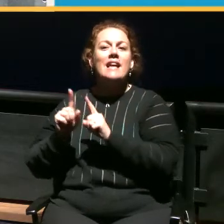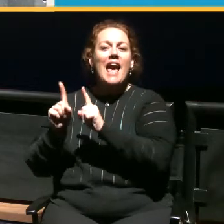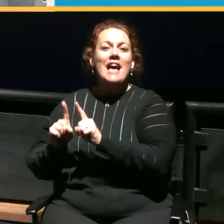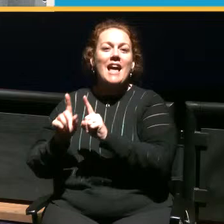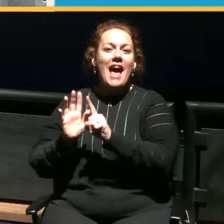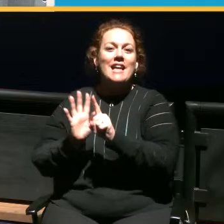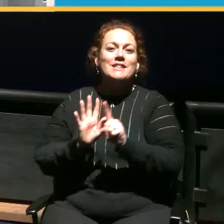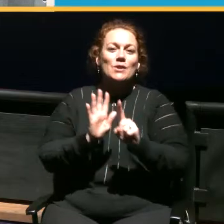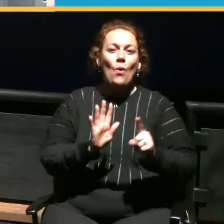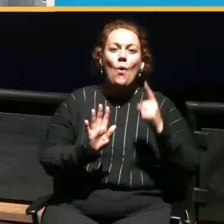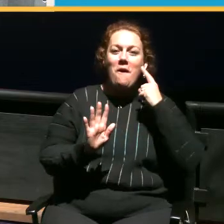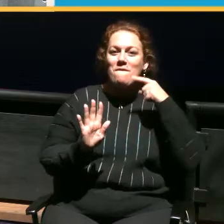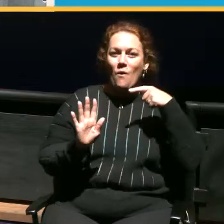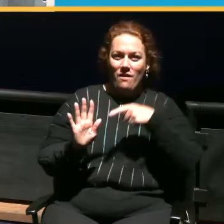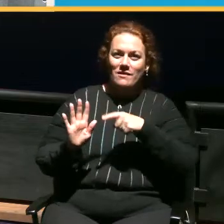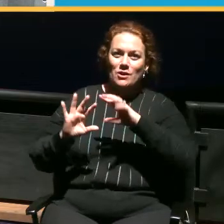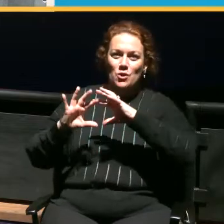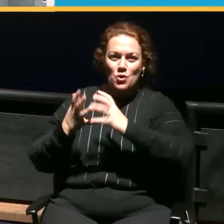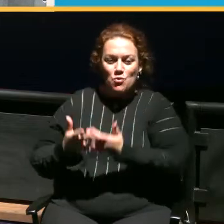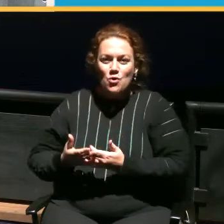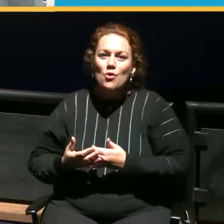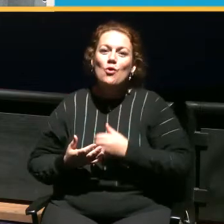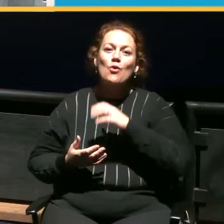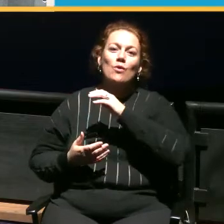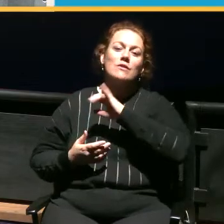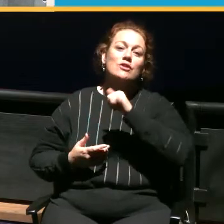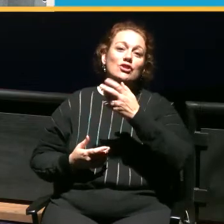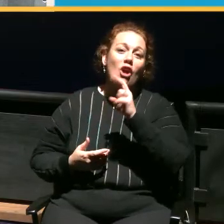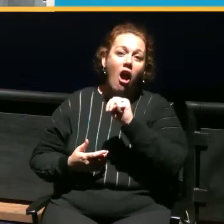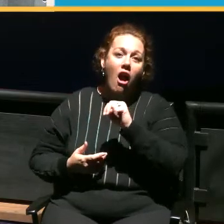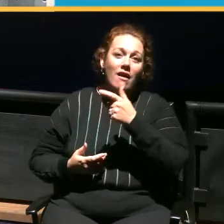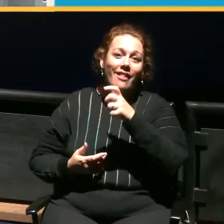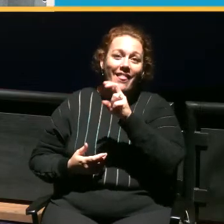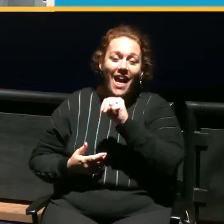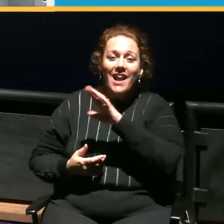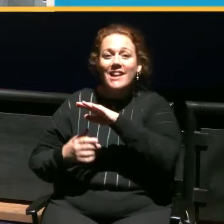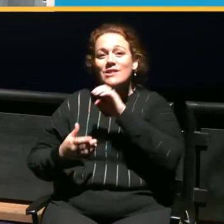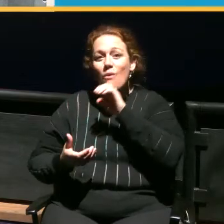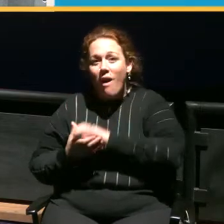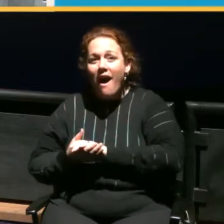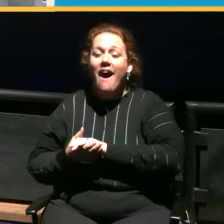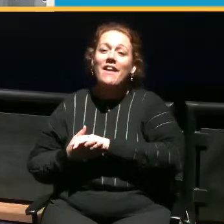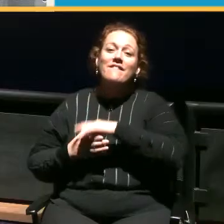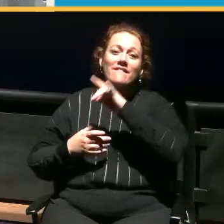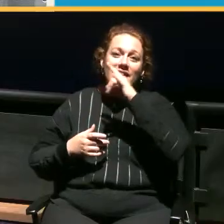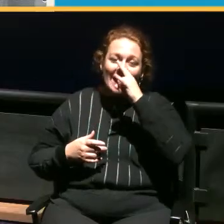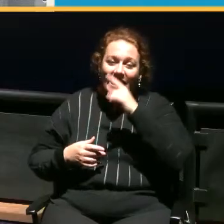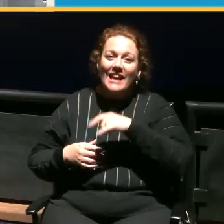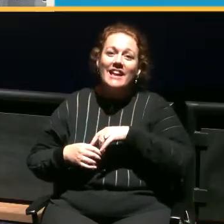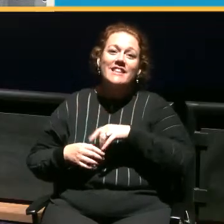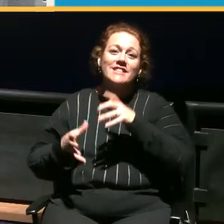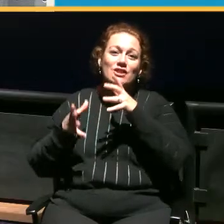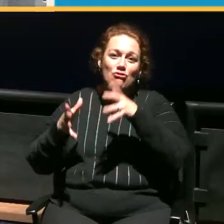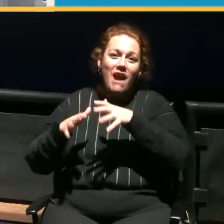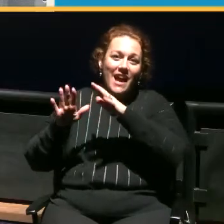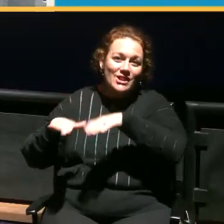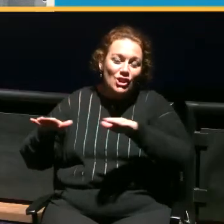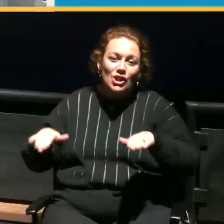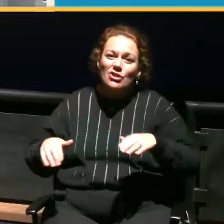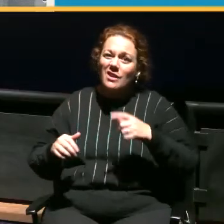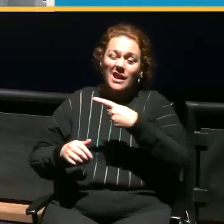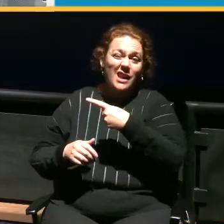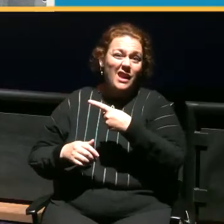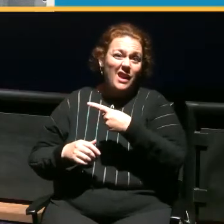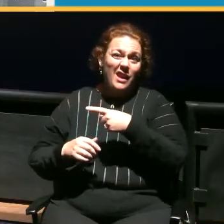So I got to know John and his wife Annie and their kids and grandkids. And he lived up to everything you would want a hero